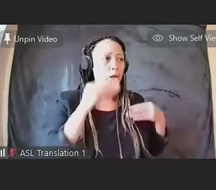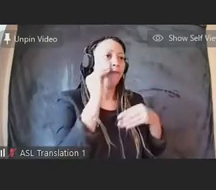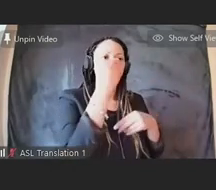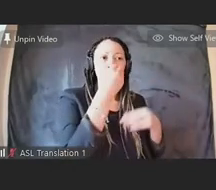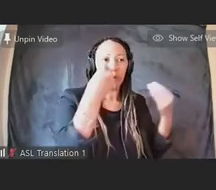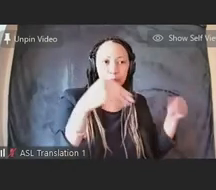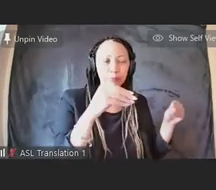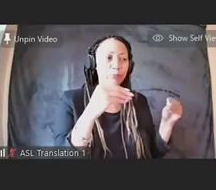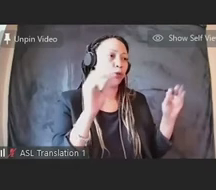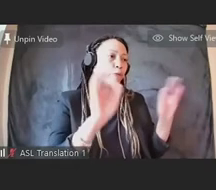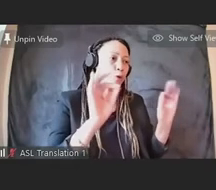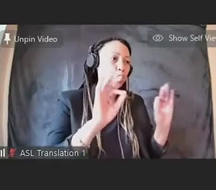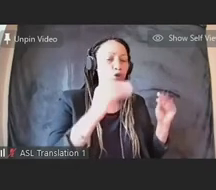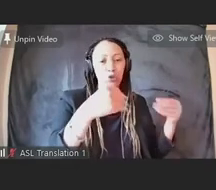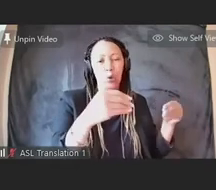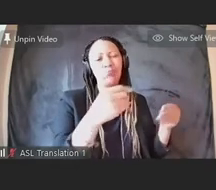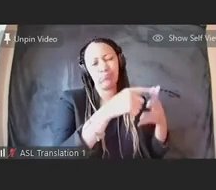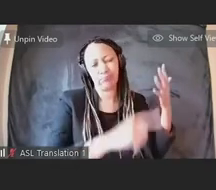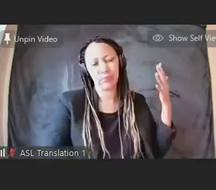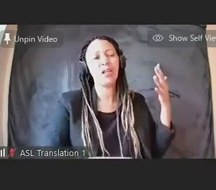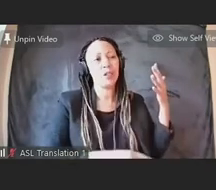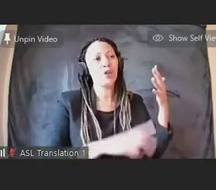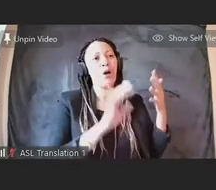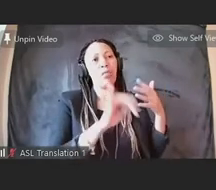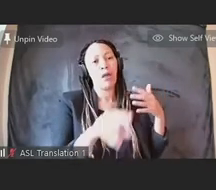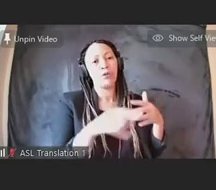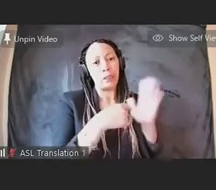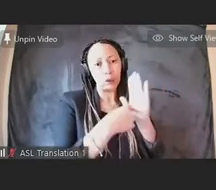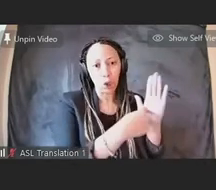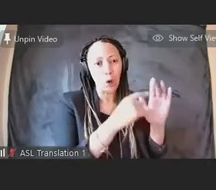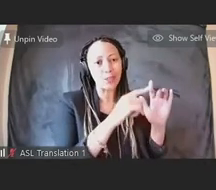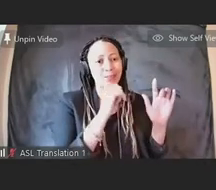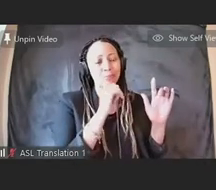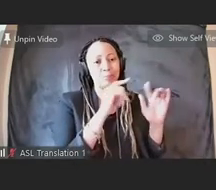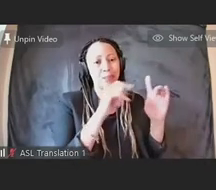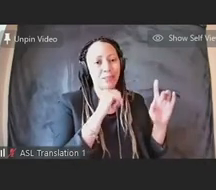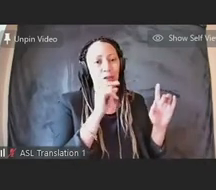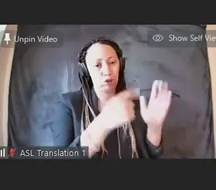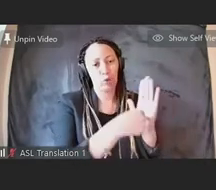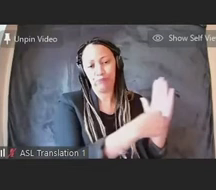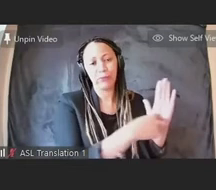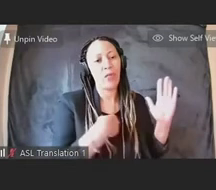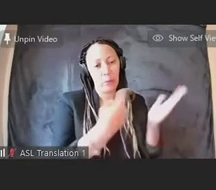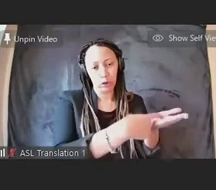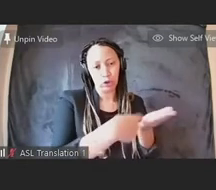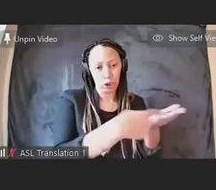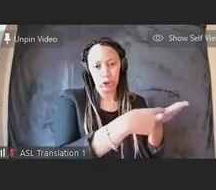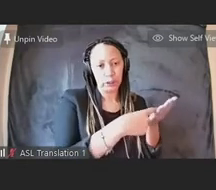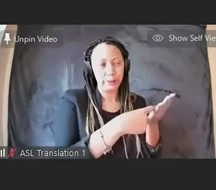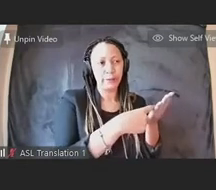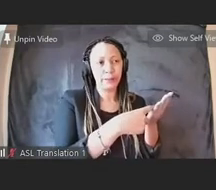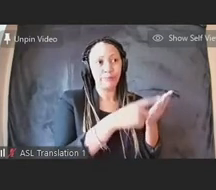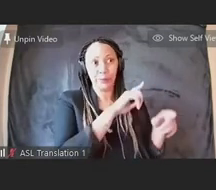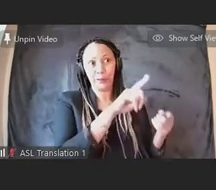store, stuff like that. So that's what we were trying to depict there, although that's not shown there. Those were the discussions we were having until